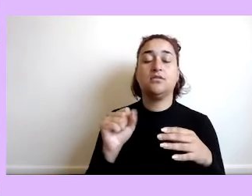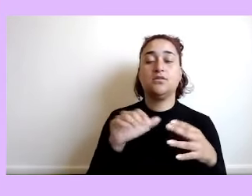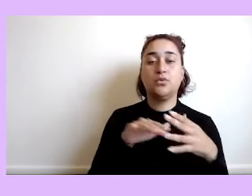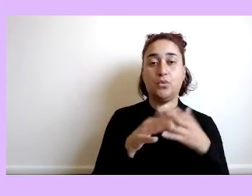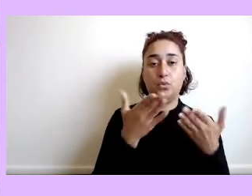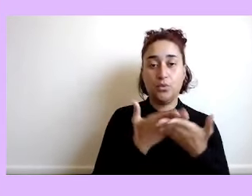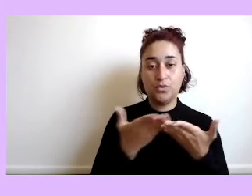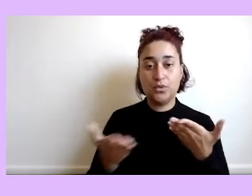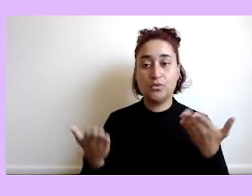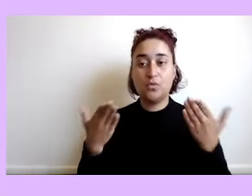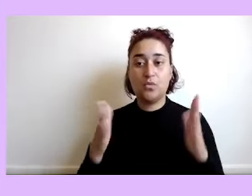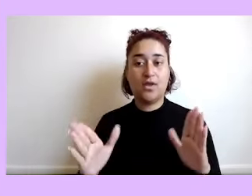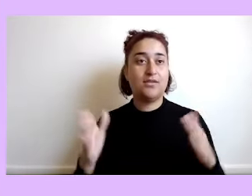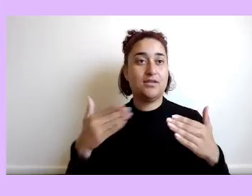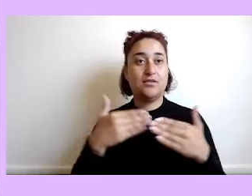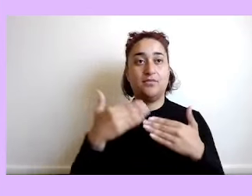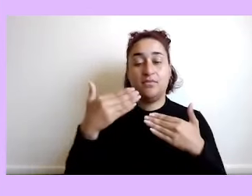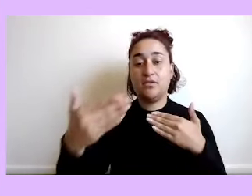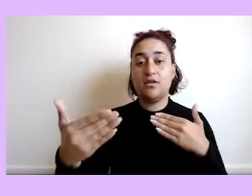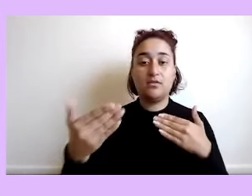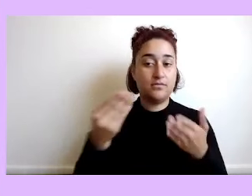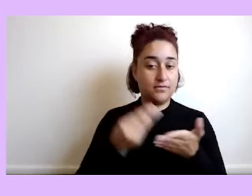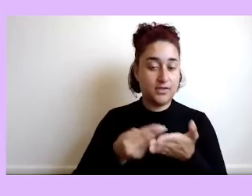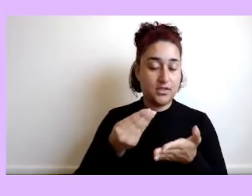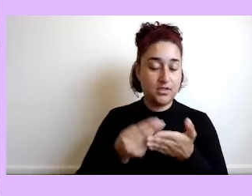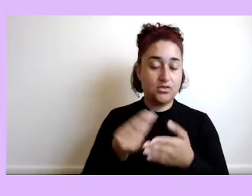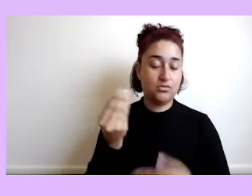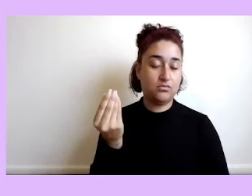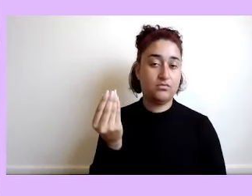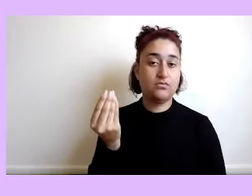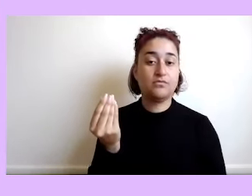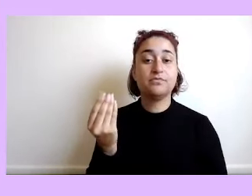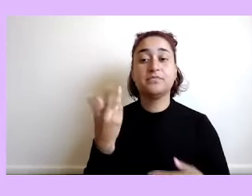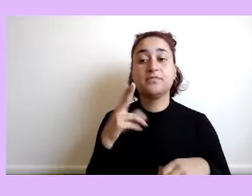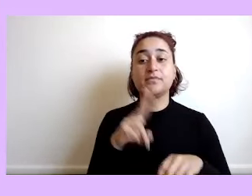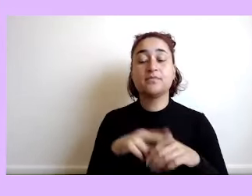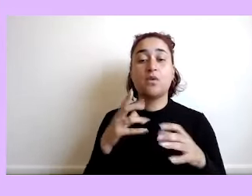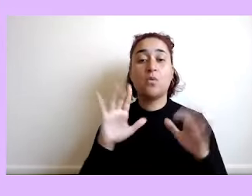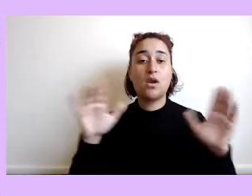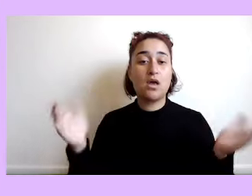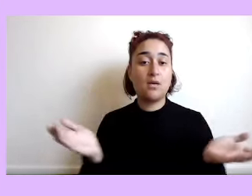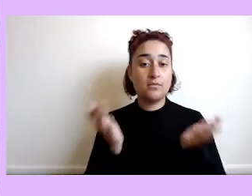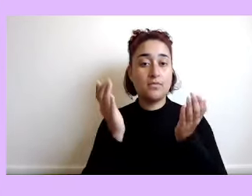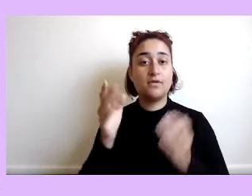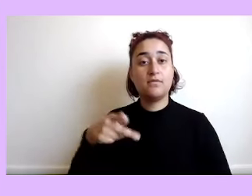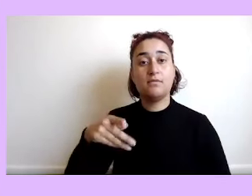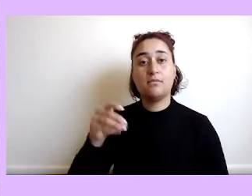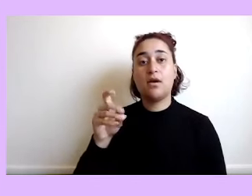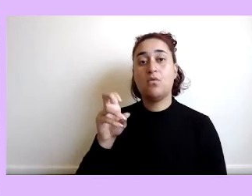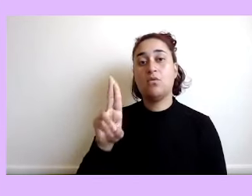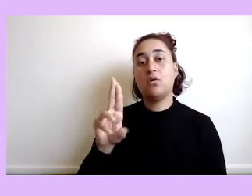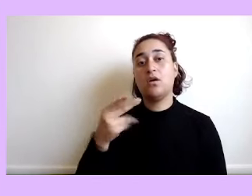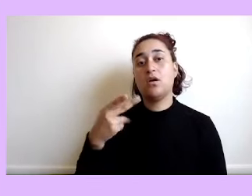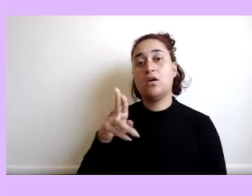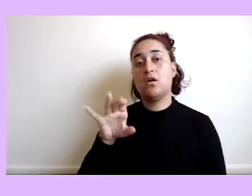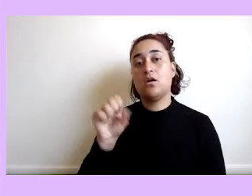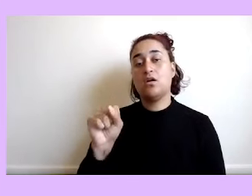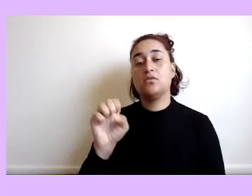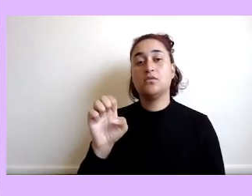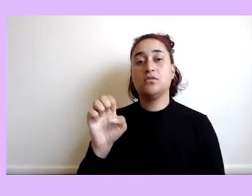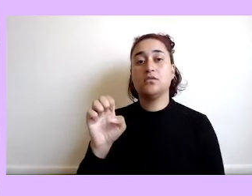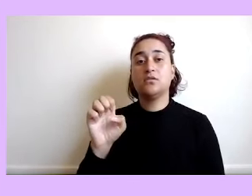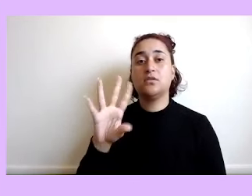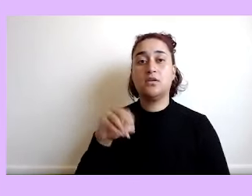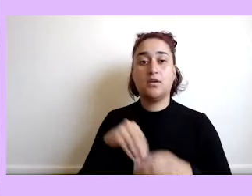that are beyond financial. And nationally, I want to uplift the work of Powerhouse Productions in